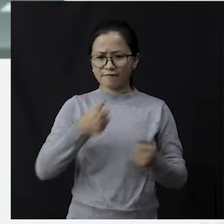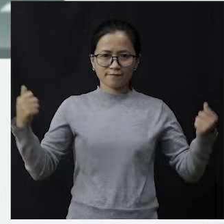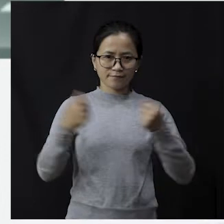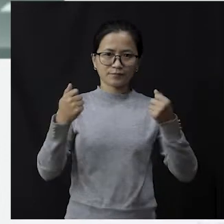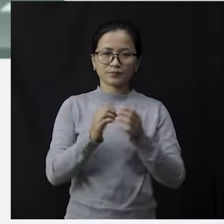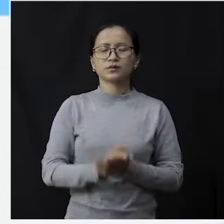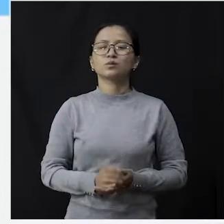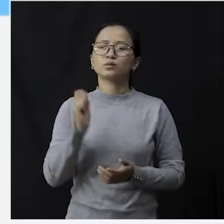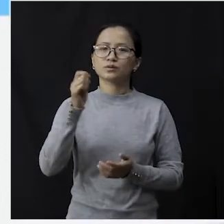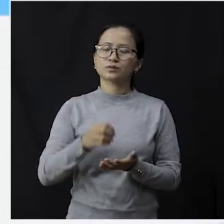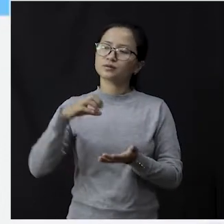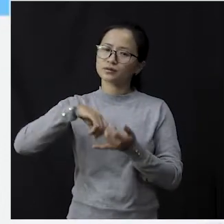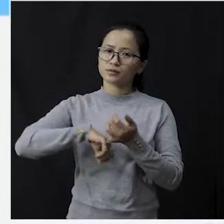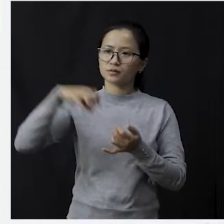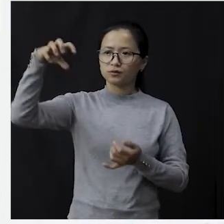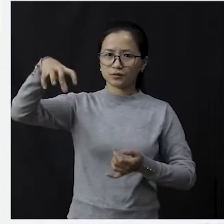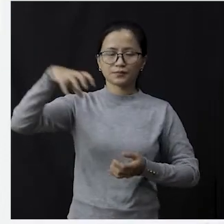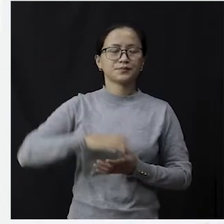a fire station.